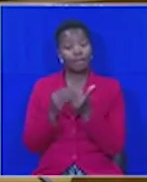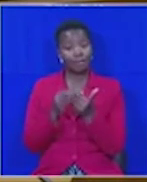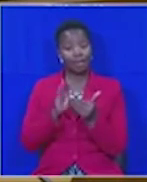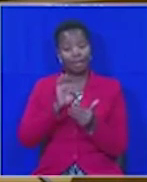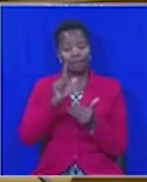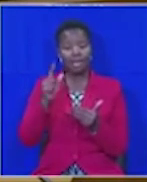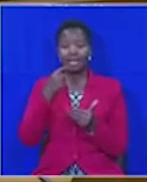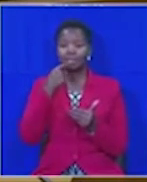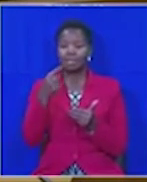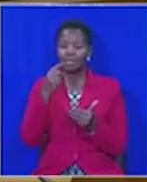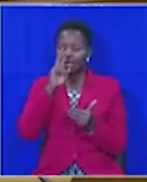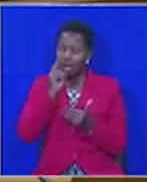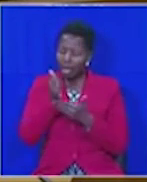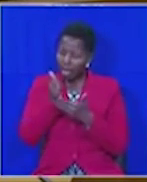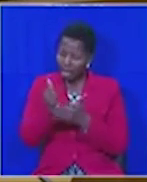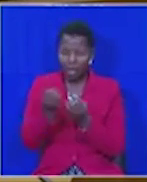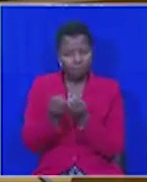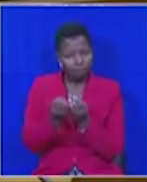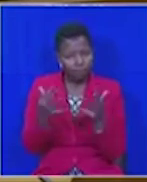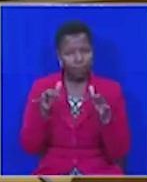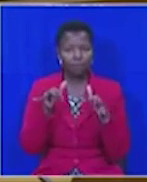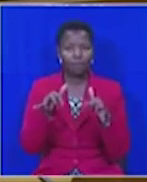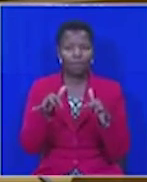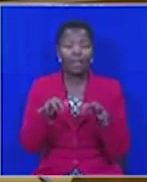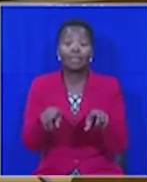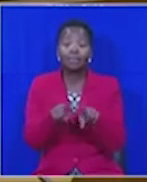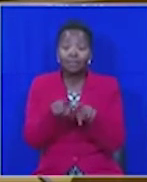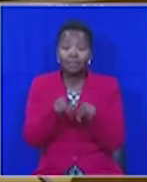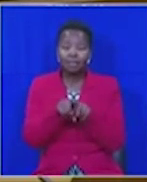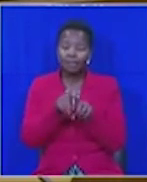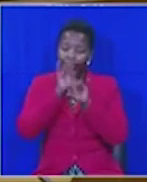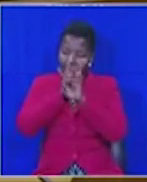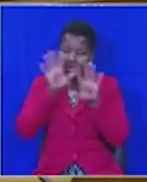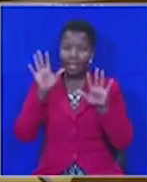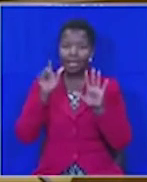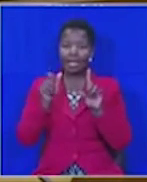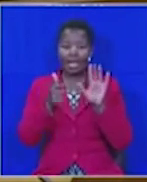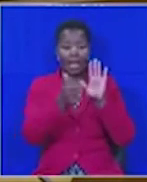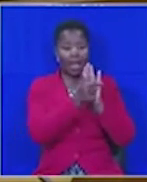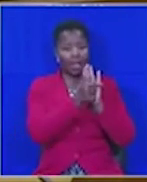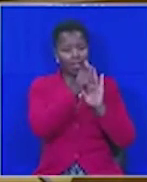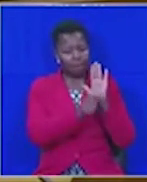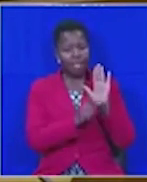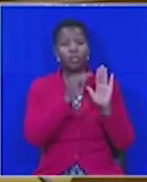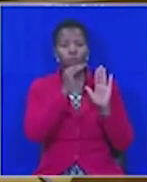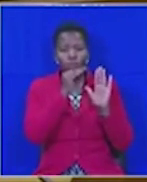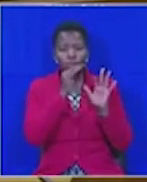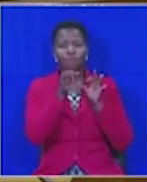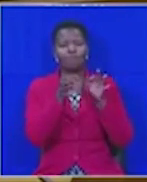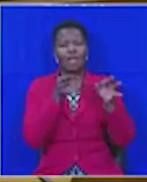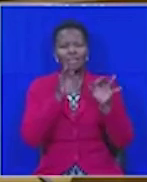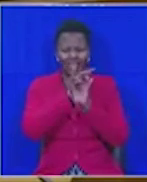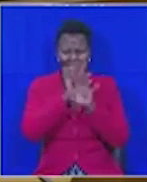beneficial holder. It also clarifies who is the legal person. It also further